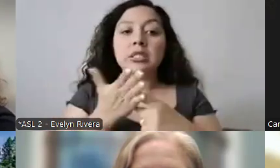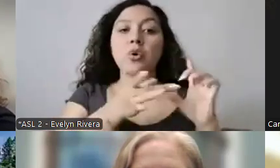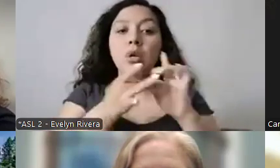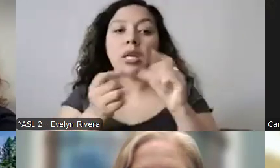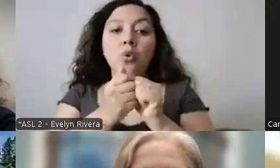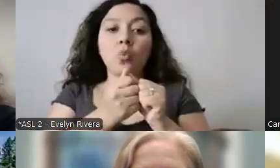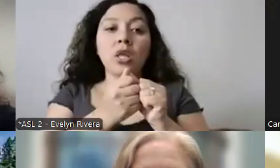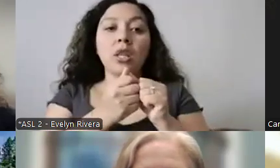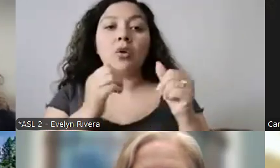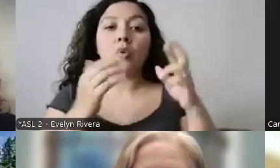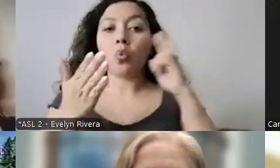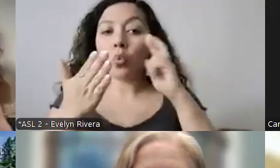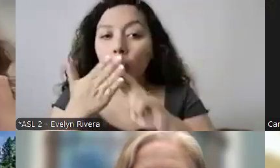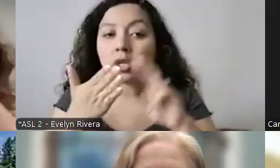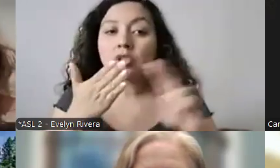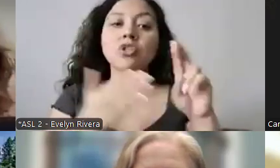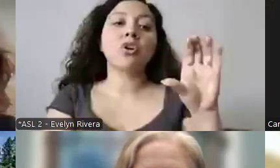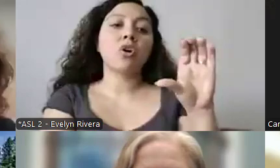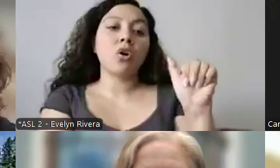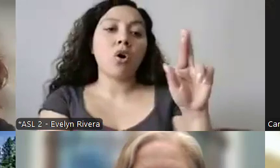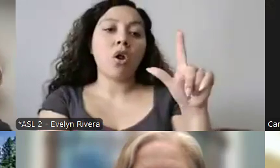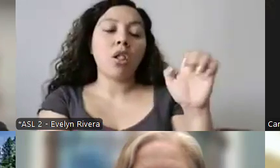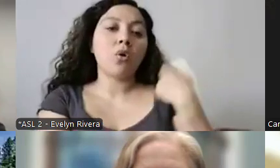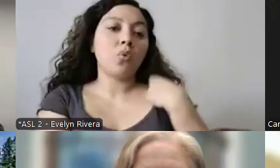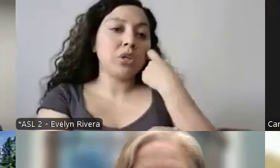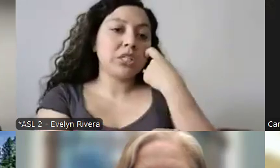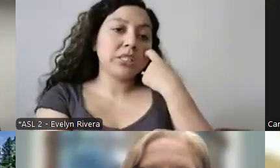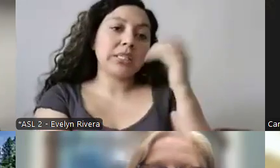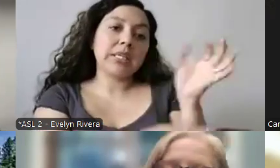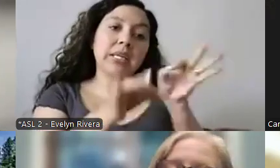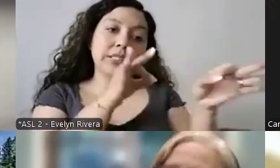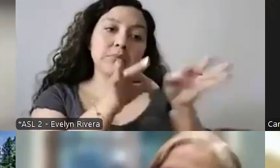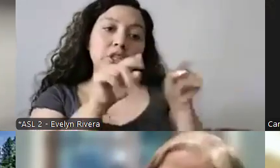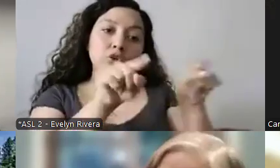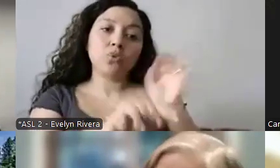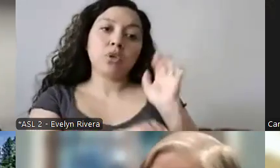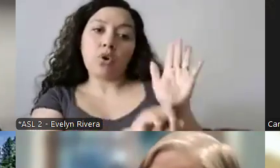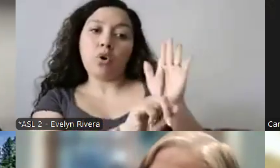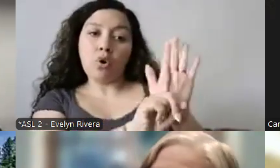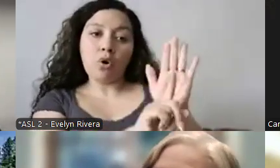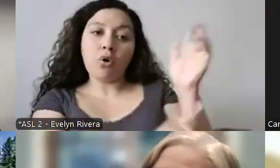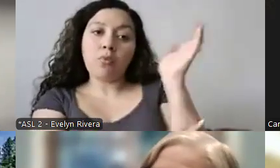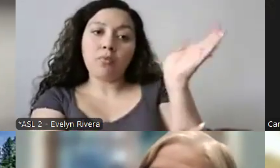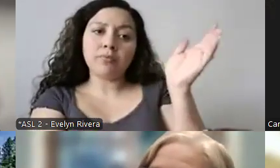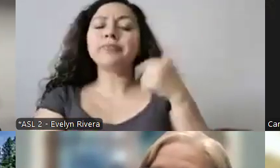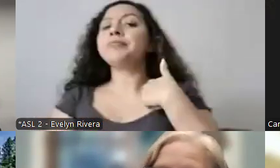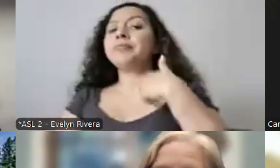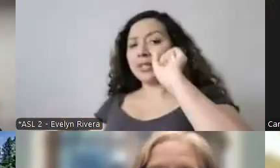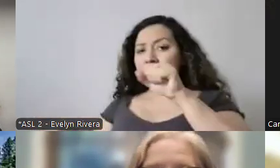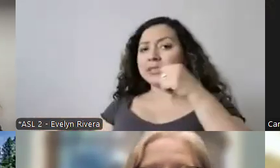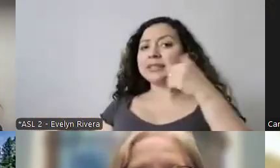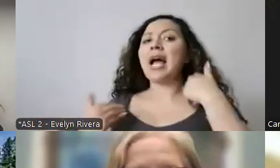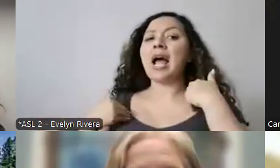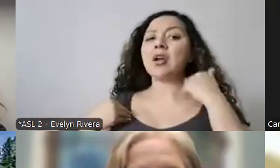Carla just explained in her presentation? Any Yeah, questions? I'd like to ask